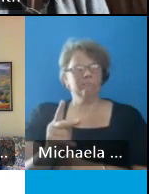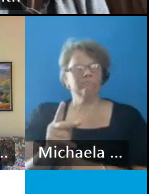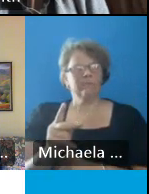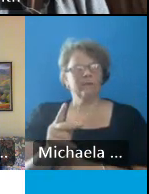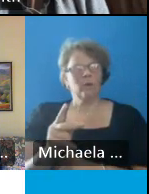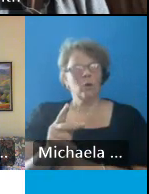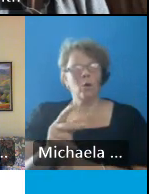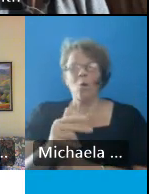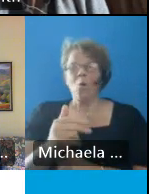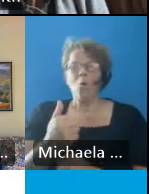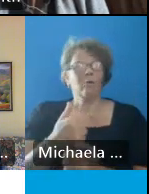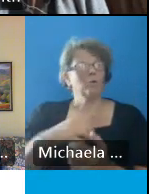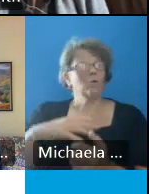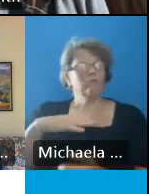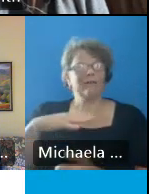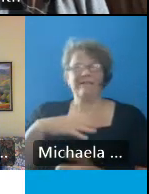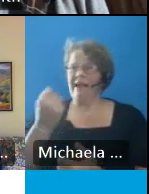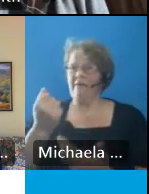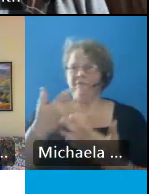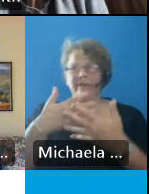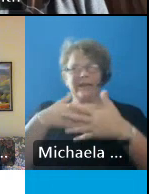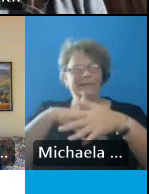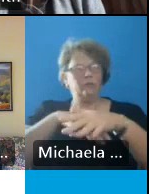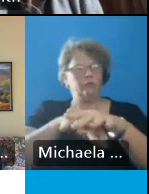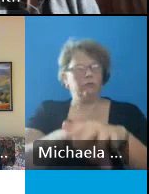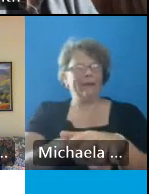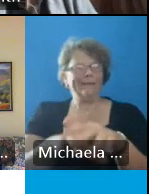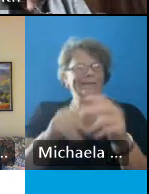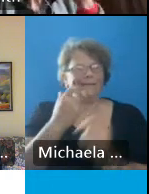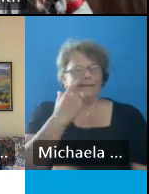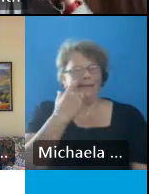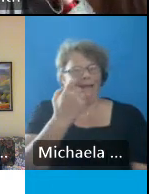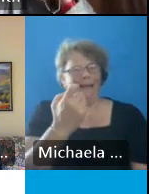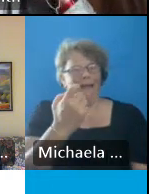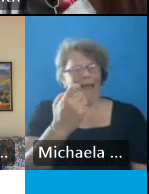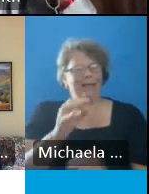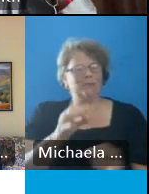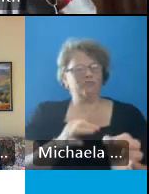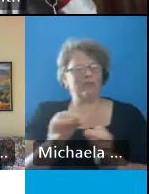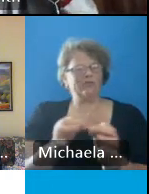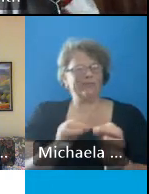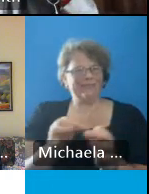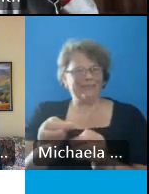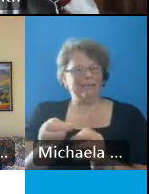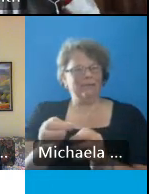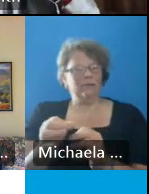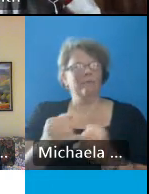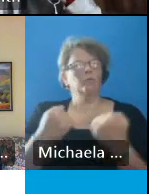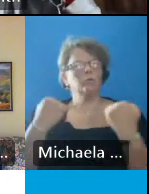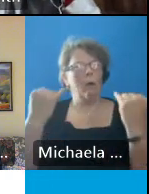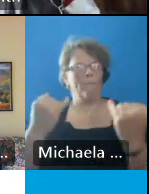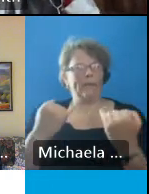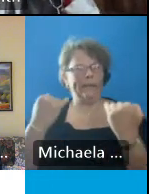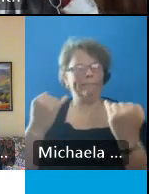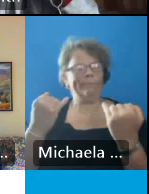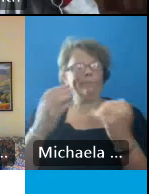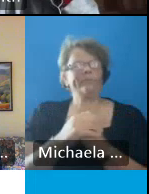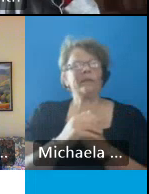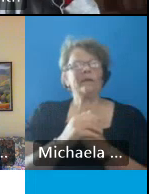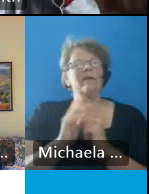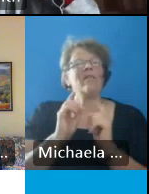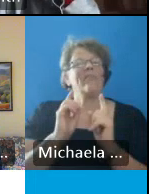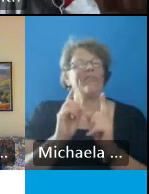our integrated care strategy as part of our integrated care system for Derby and Derbyshire. And this particular